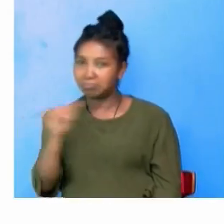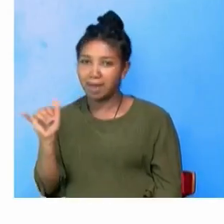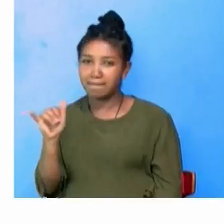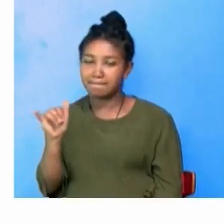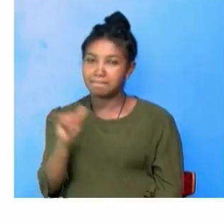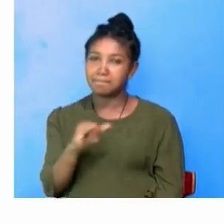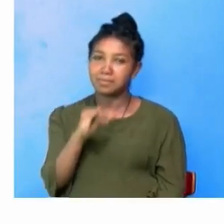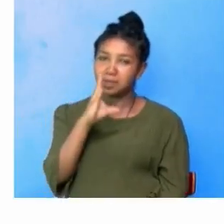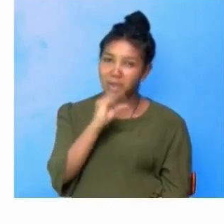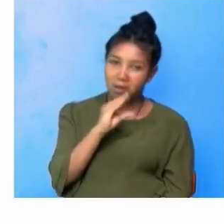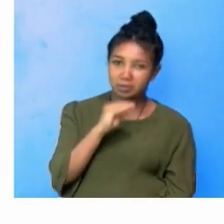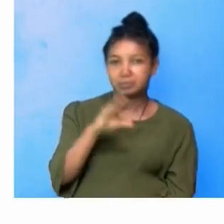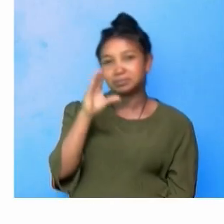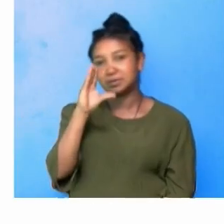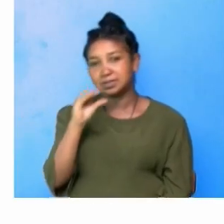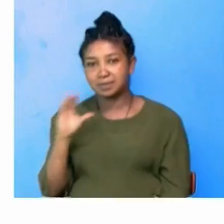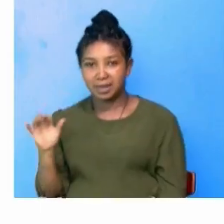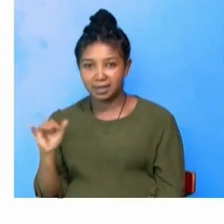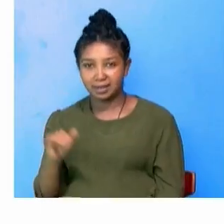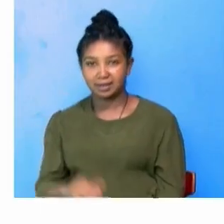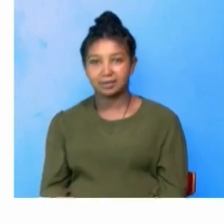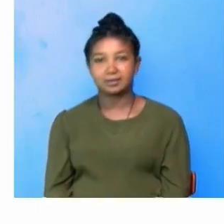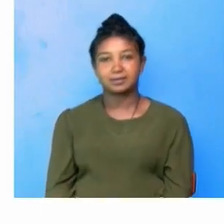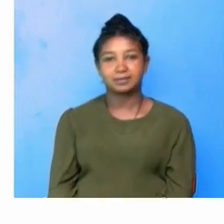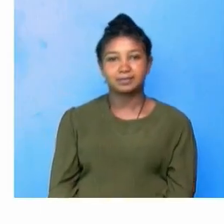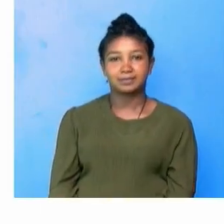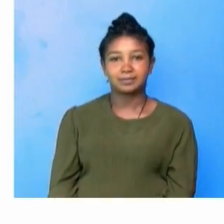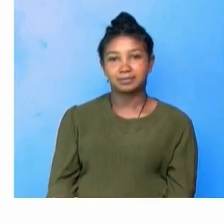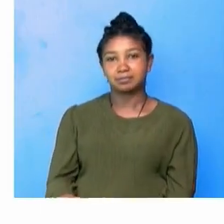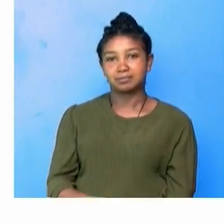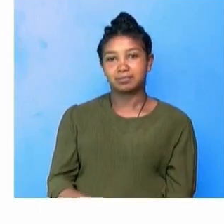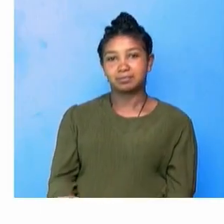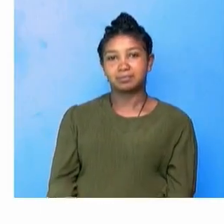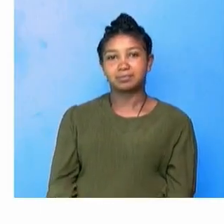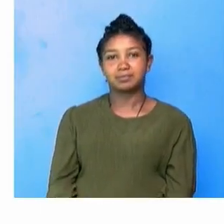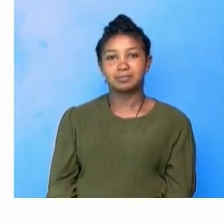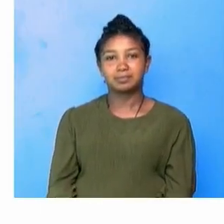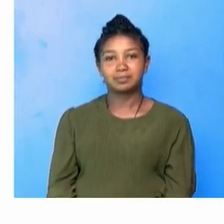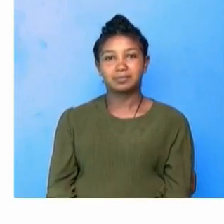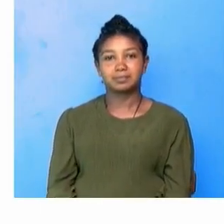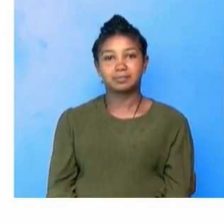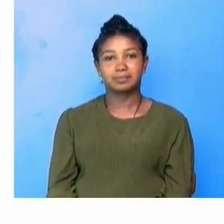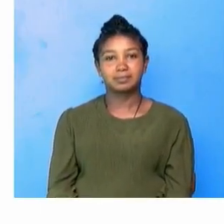Let us say talk, speak. Let us use more words.